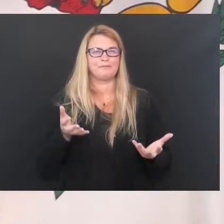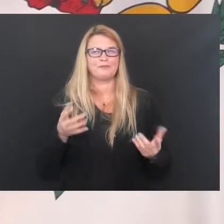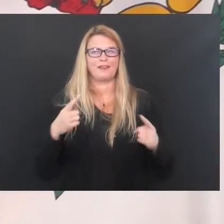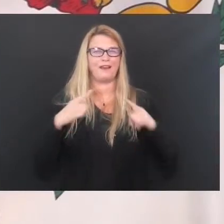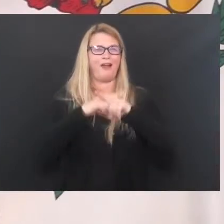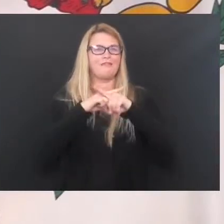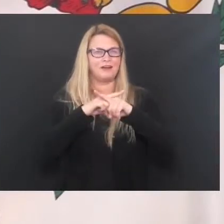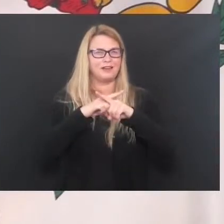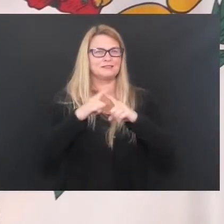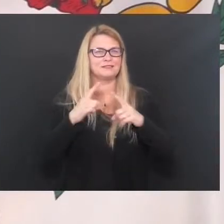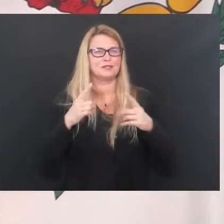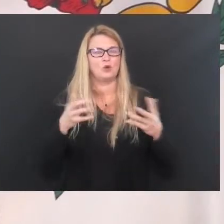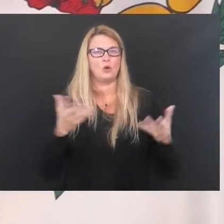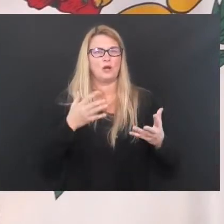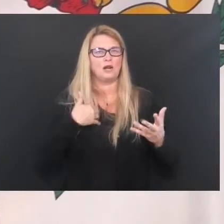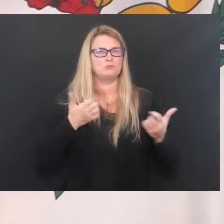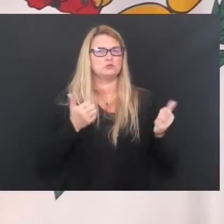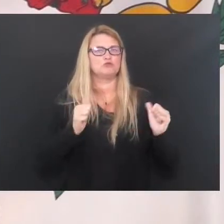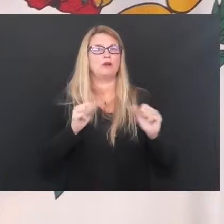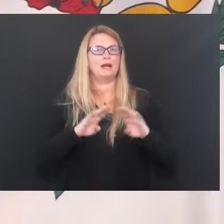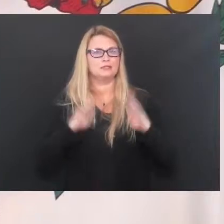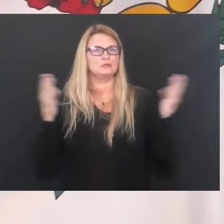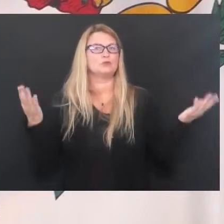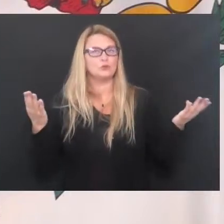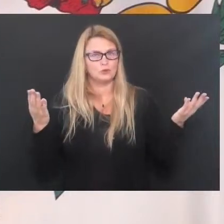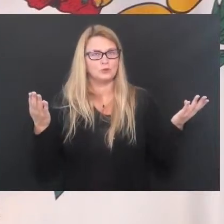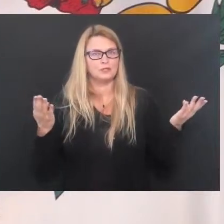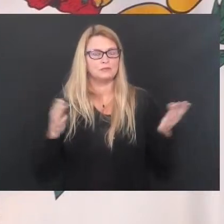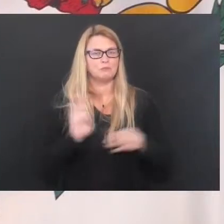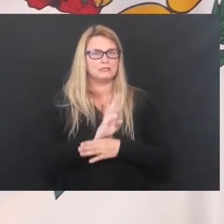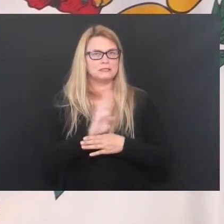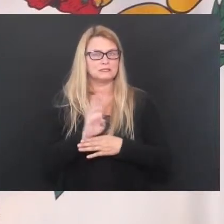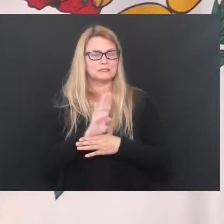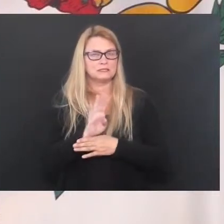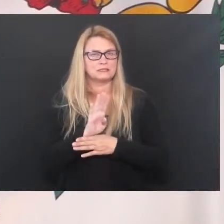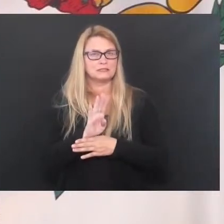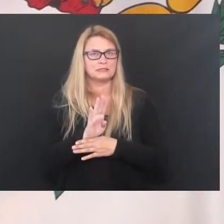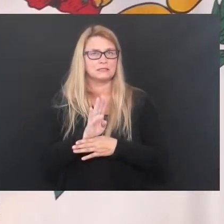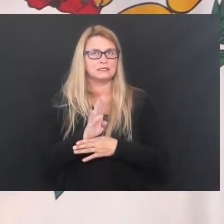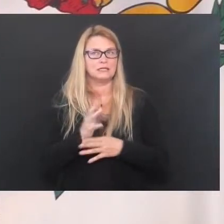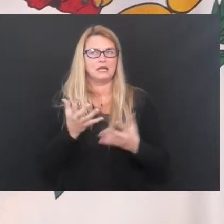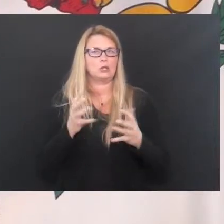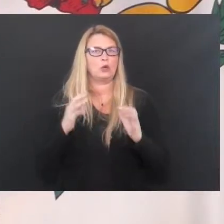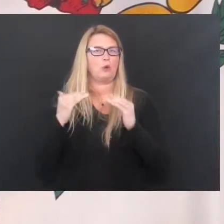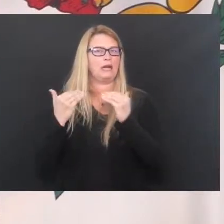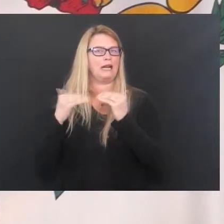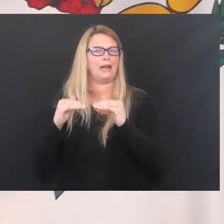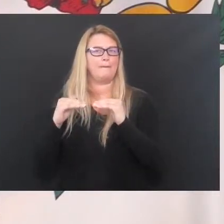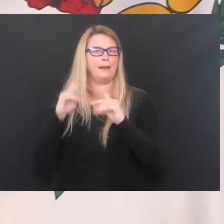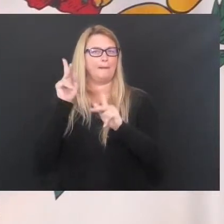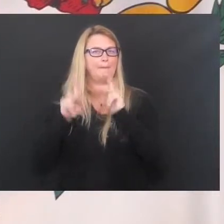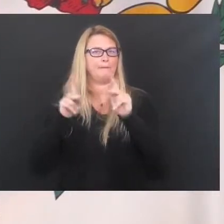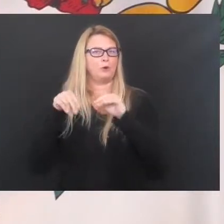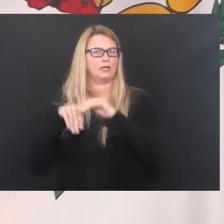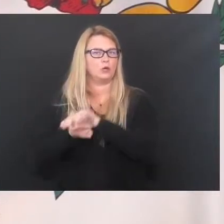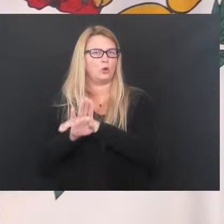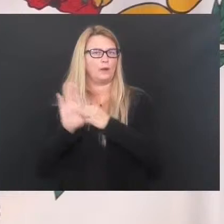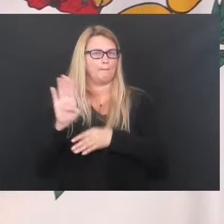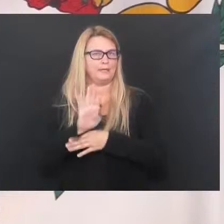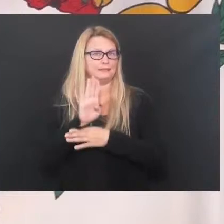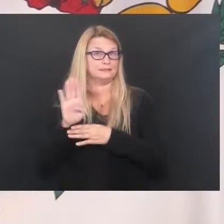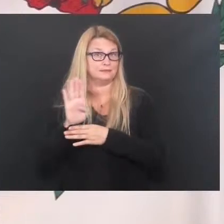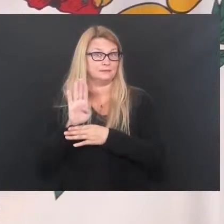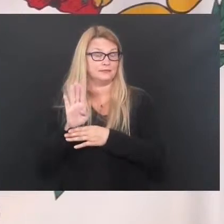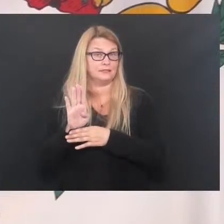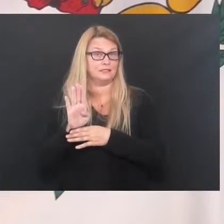contrary to logic to have some kind of limitation on the number of people that can